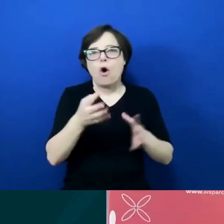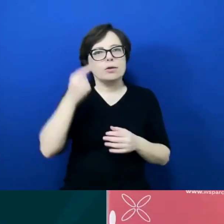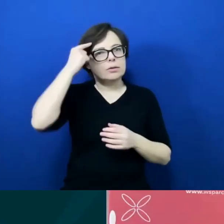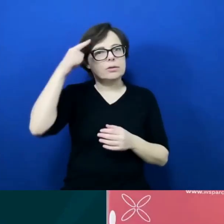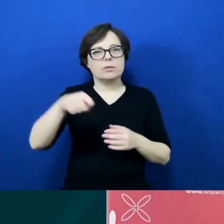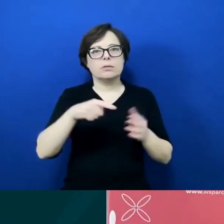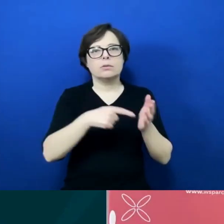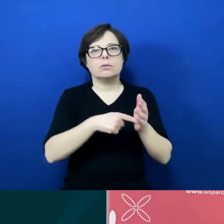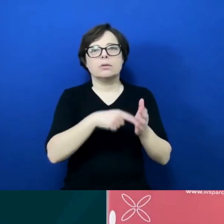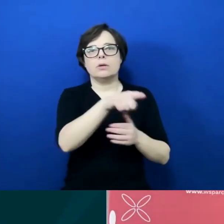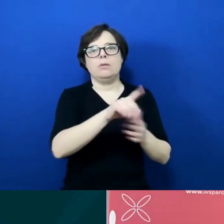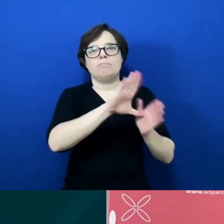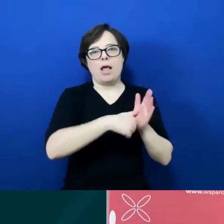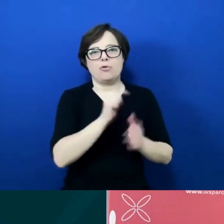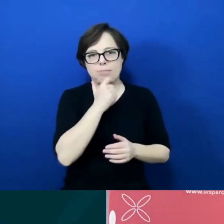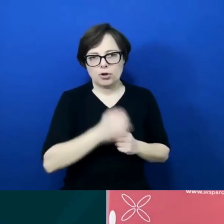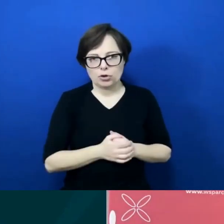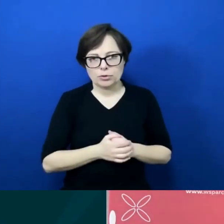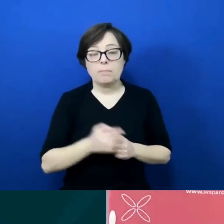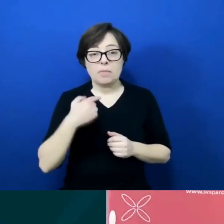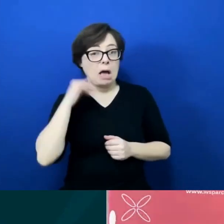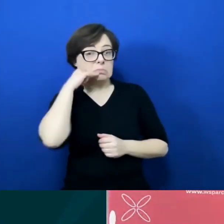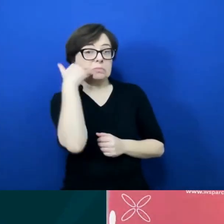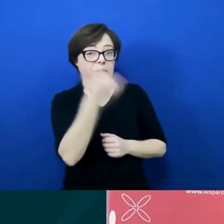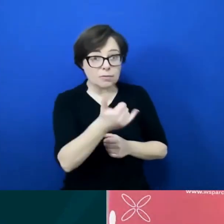and of course immediately the name of Bydgoszcz appeared.